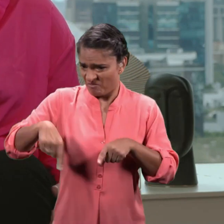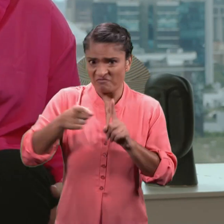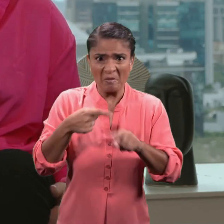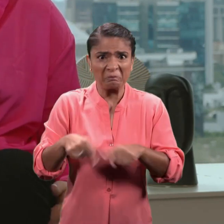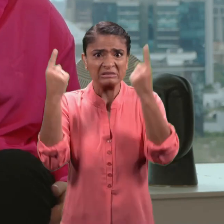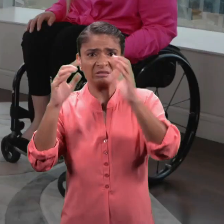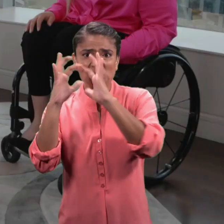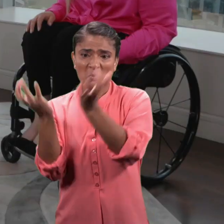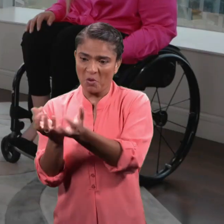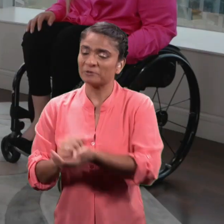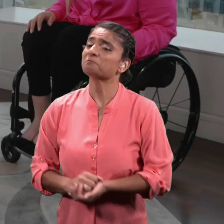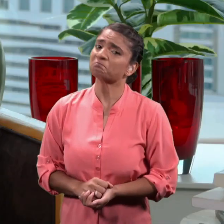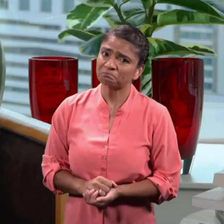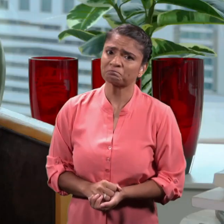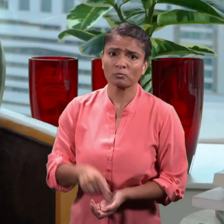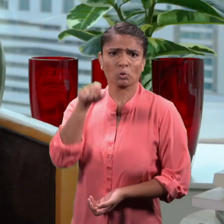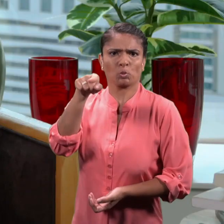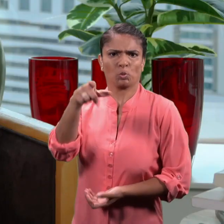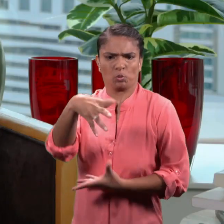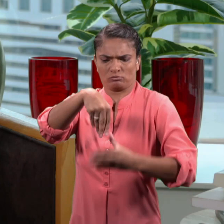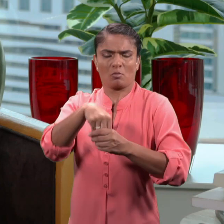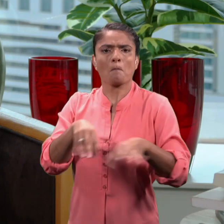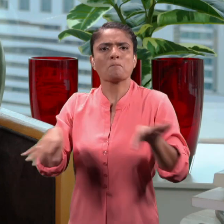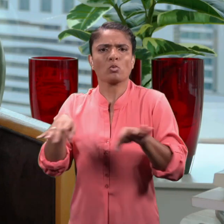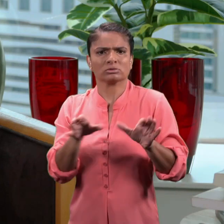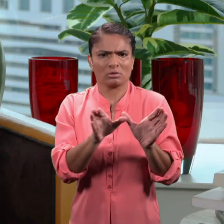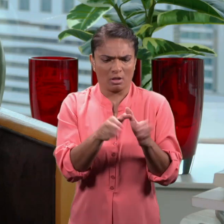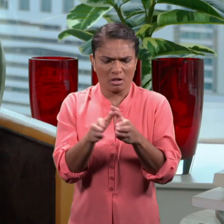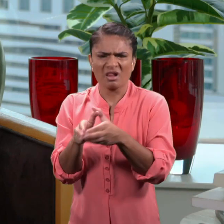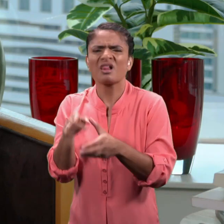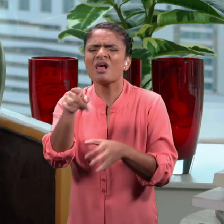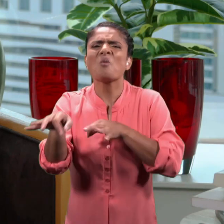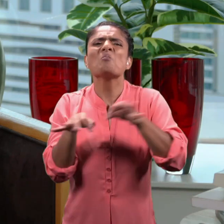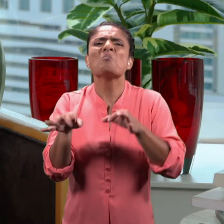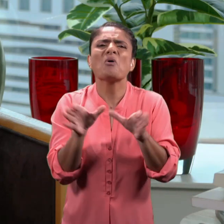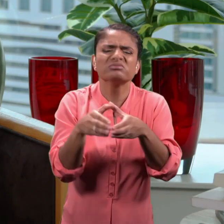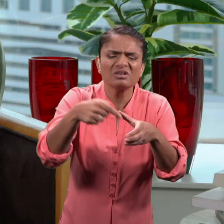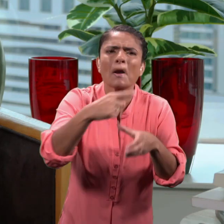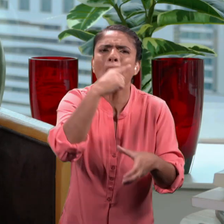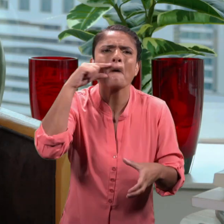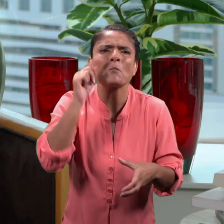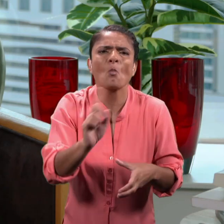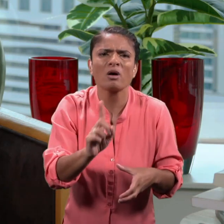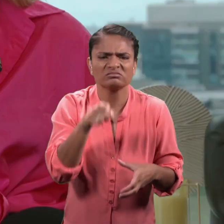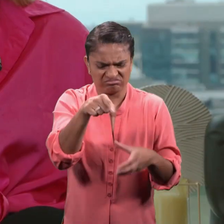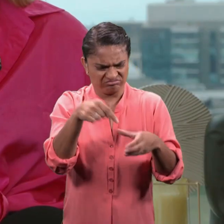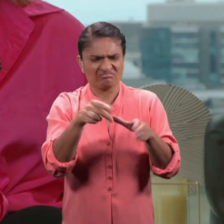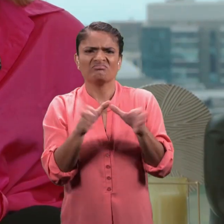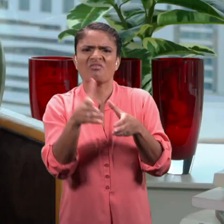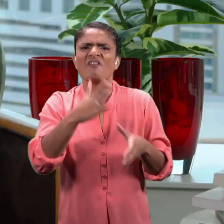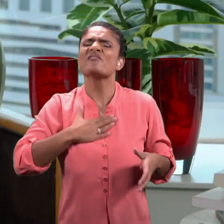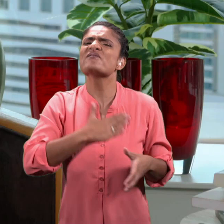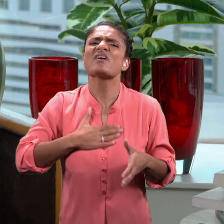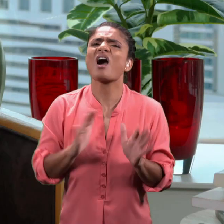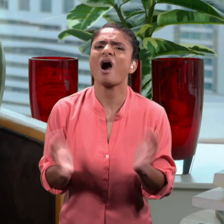ander planeet af is. Ja, definitief. Jy is by 'n modelagentskap in Suid-Afrika. Kan jy my 'n bietjie vertel watter agentskap dit is en weet